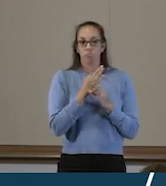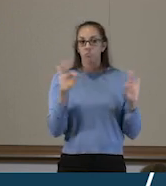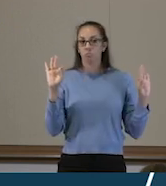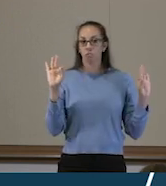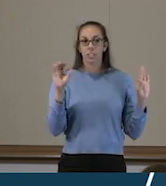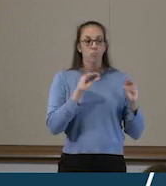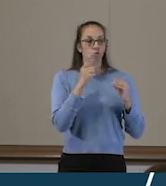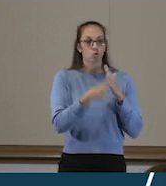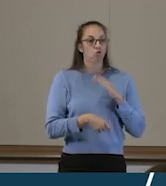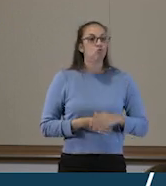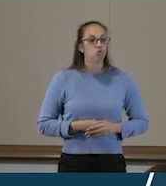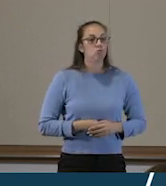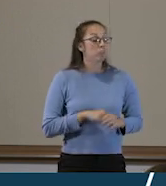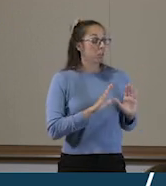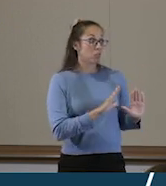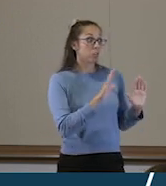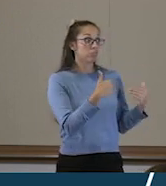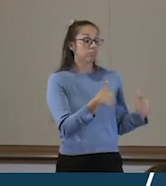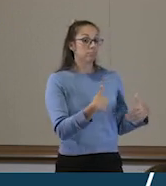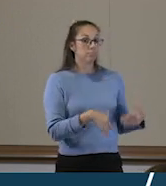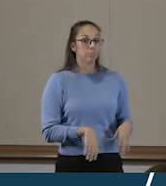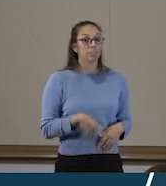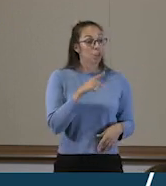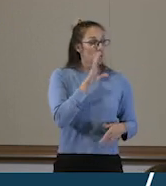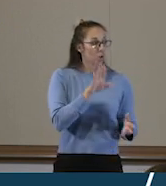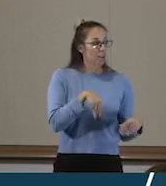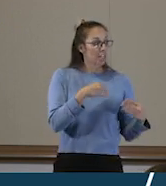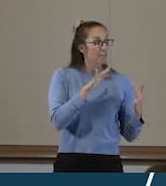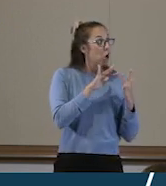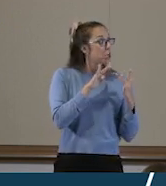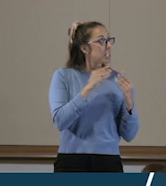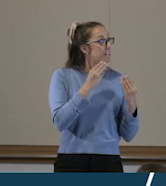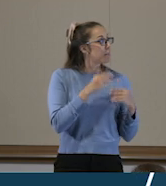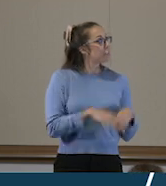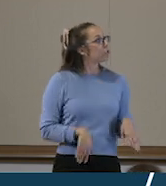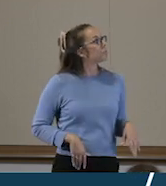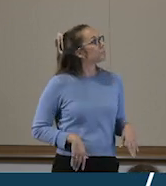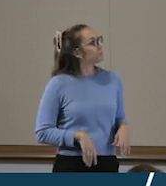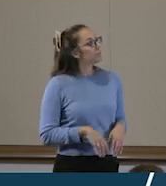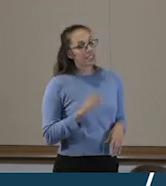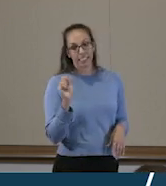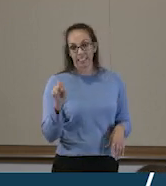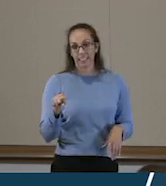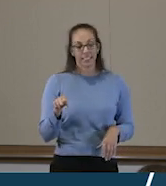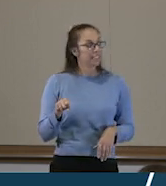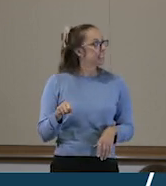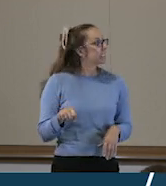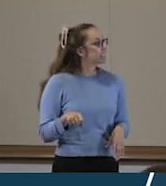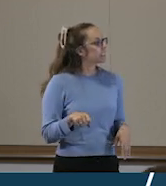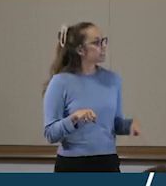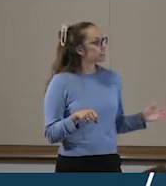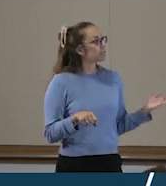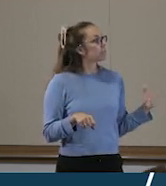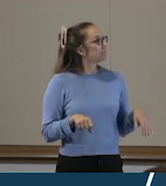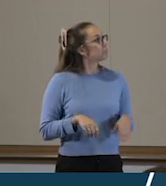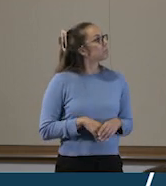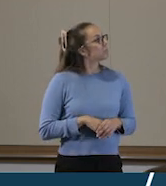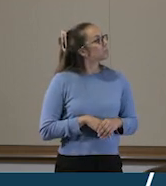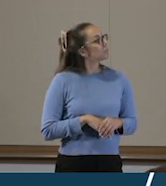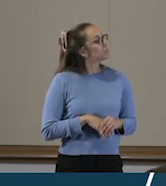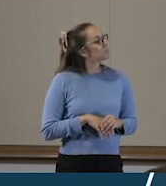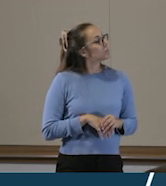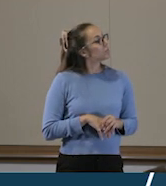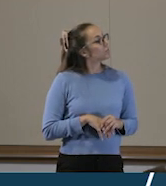Go ahead. And you were going to give us contact information. Yes. So I believe my contact